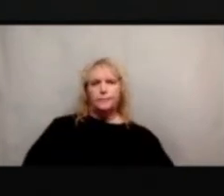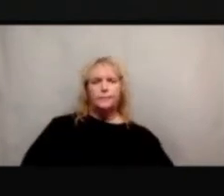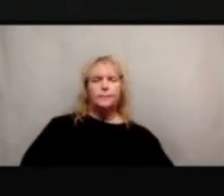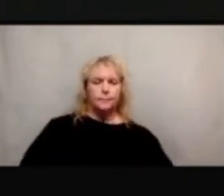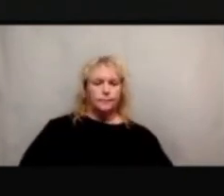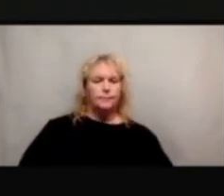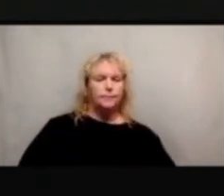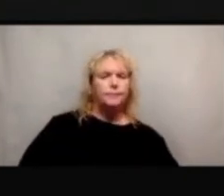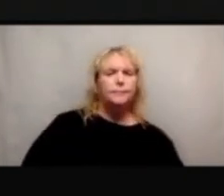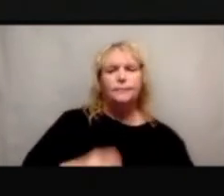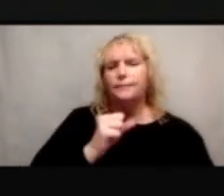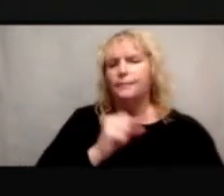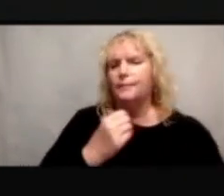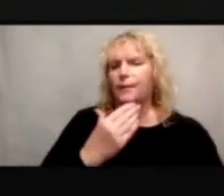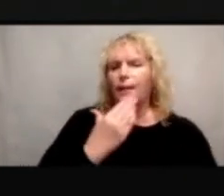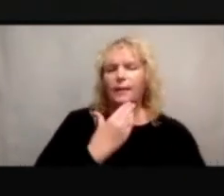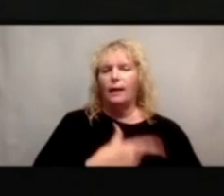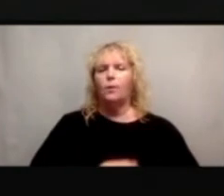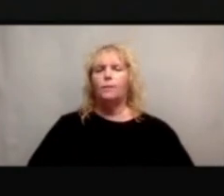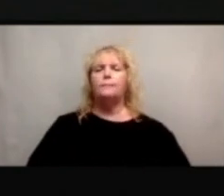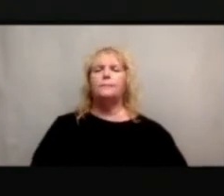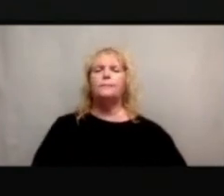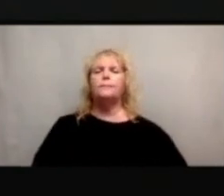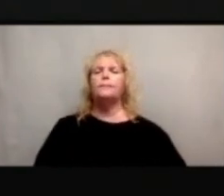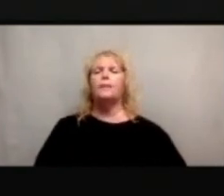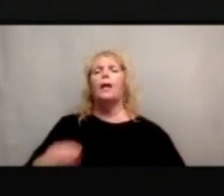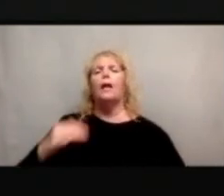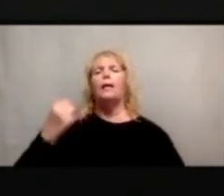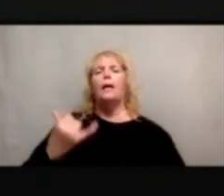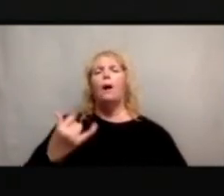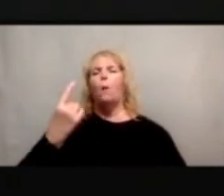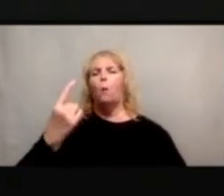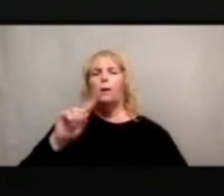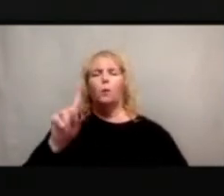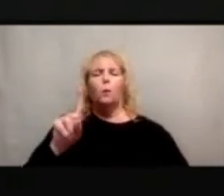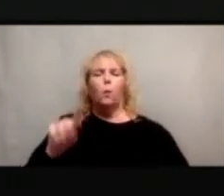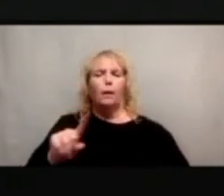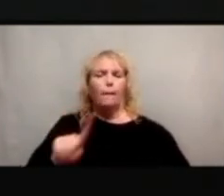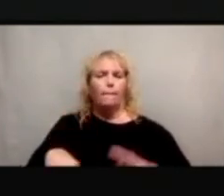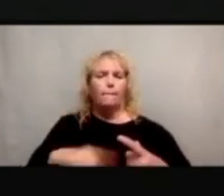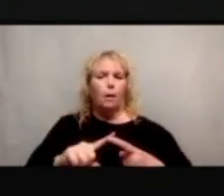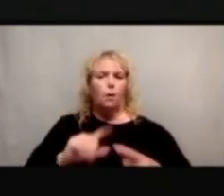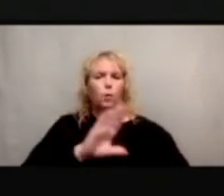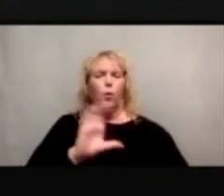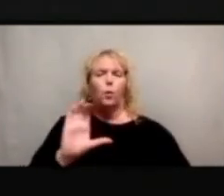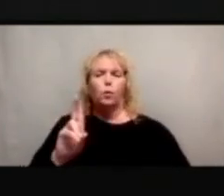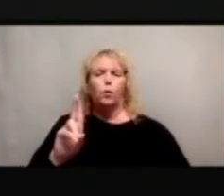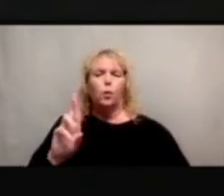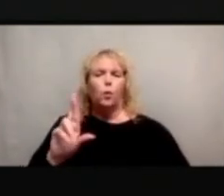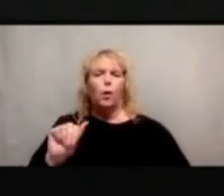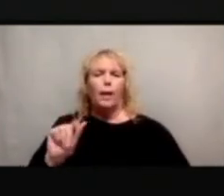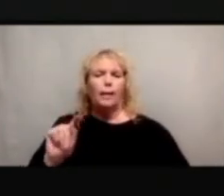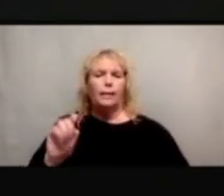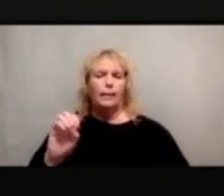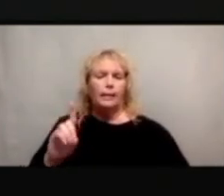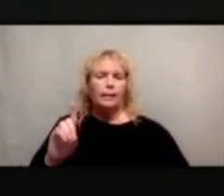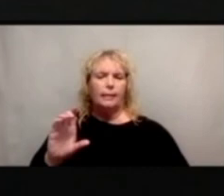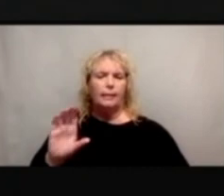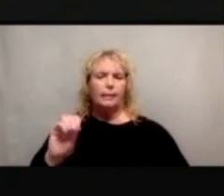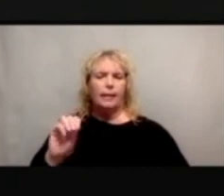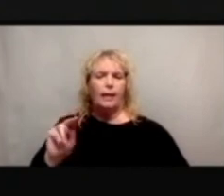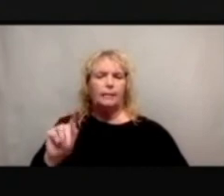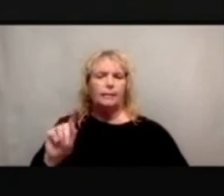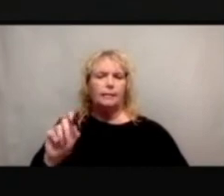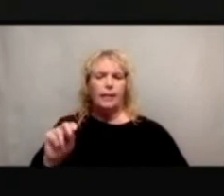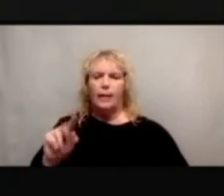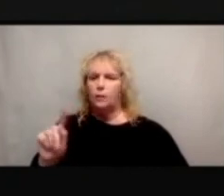Great, thank you. So Dr. Sikka, we got a question about the curated content that you talked about. If you could say a little bit more about where that content